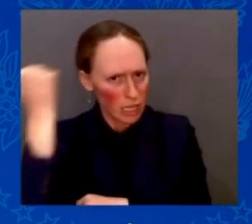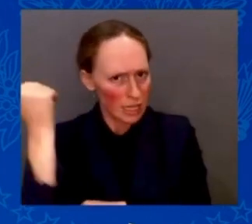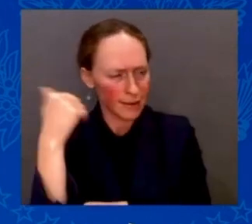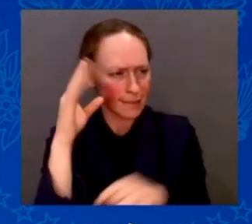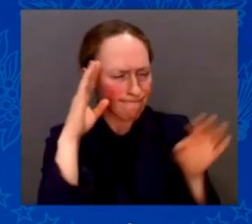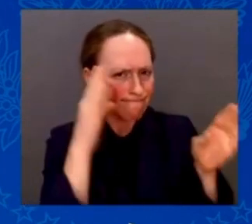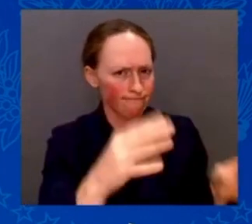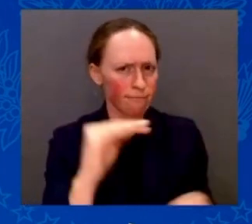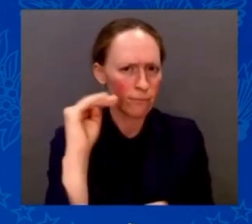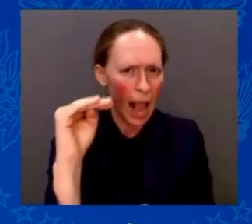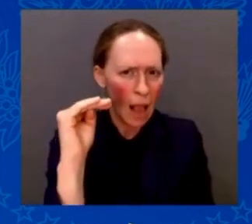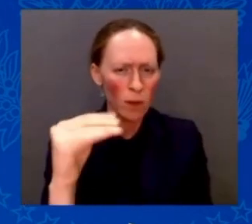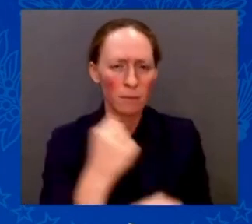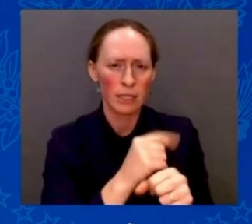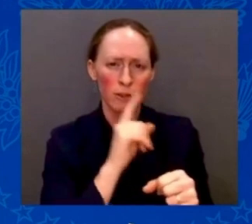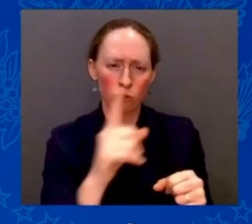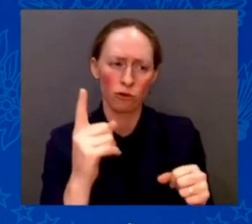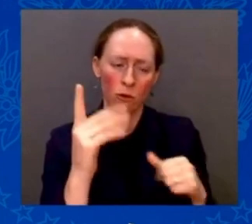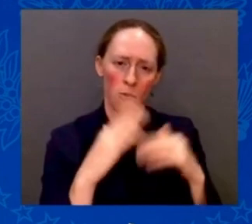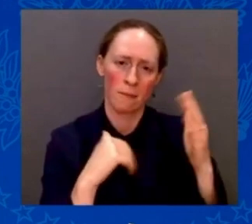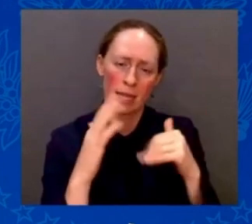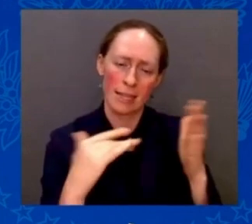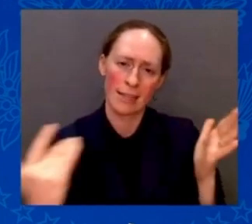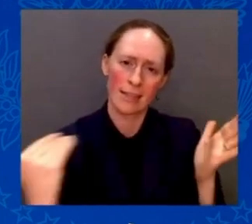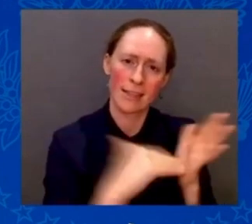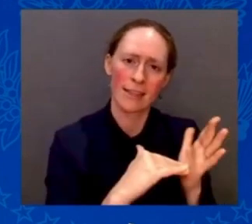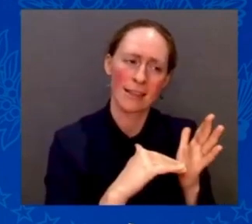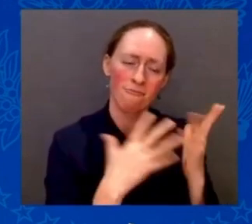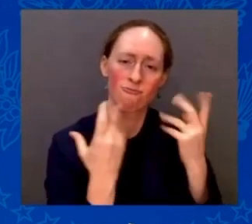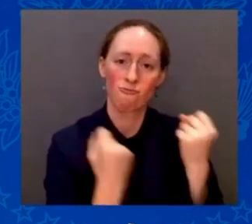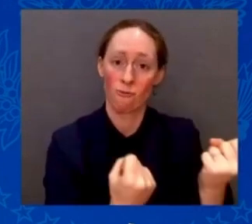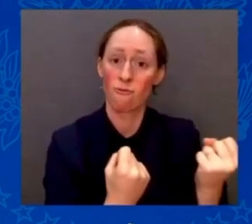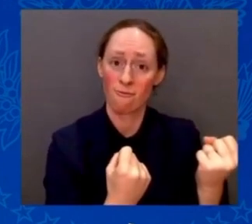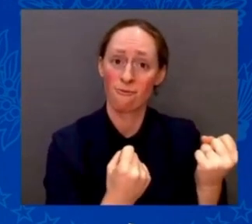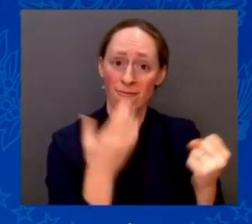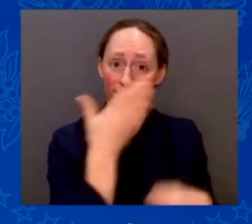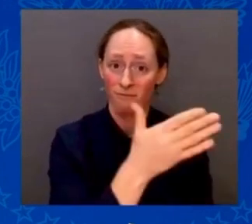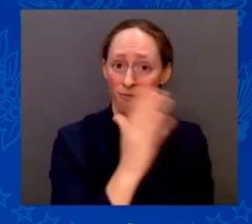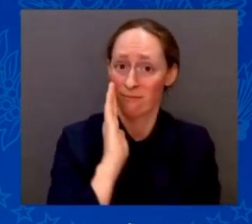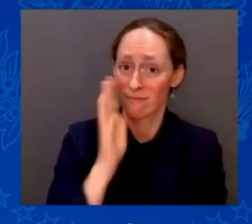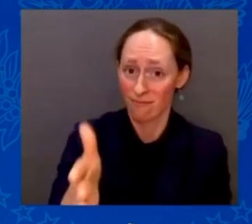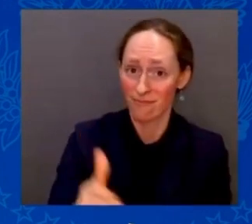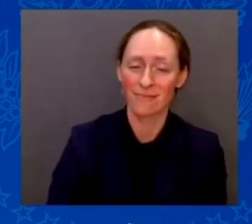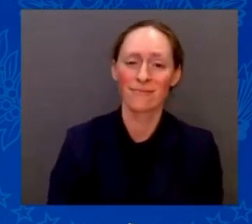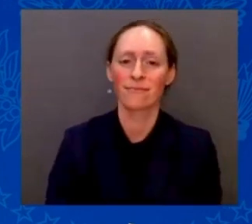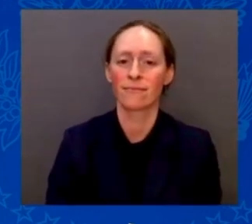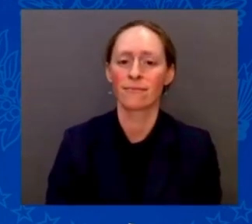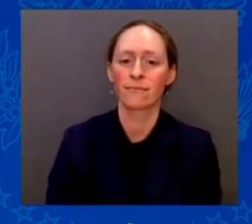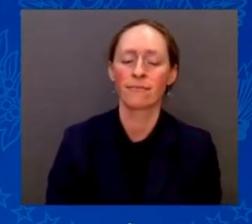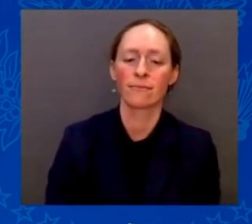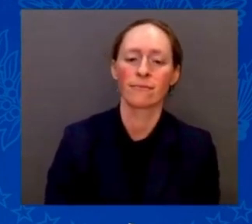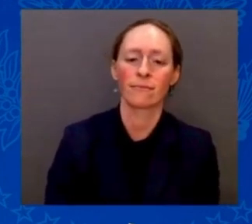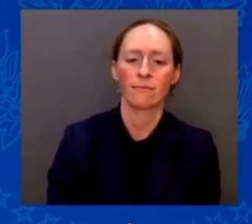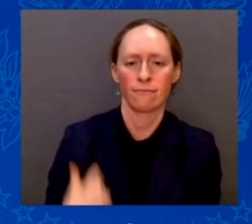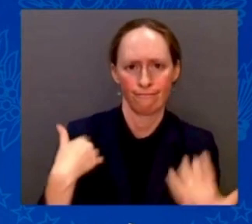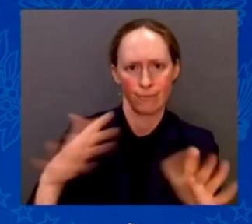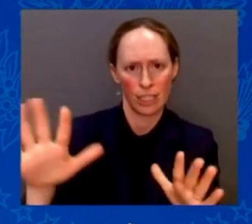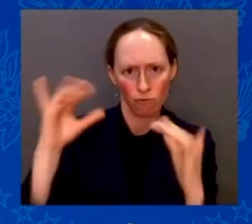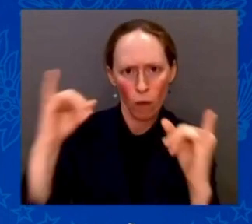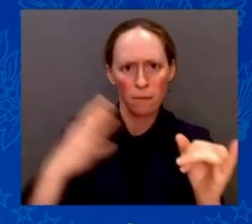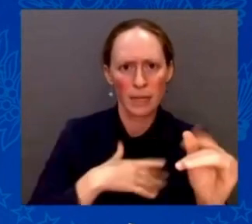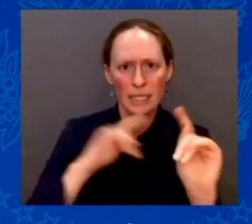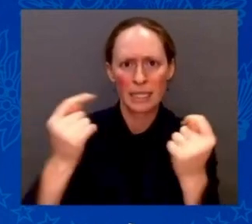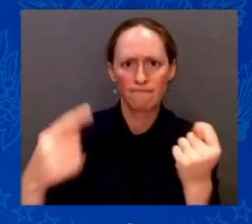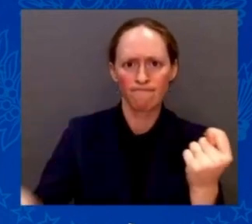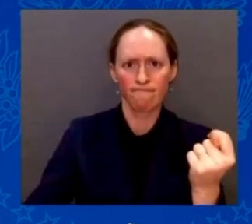I directed my team to raise our game in how we lead and coordinate our responses to natural disasters.